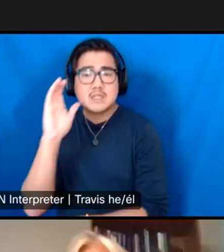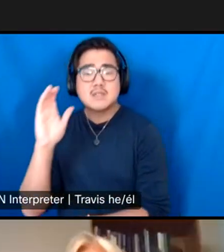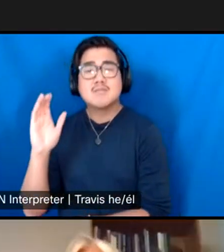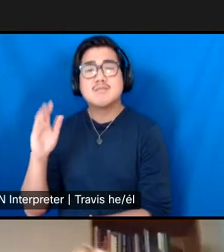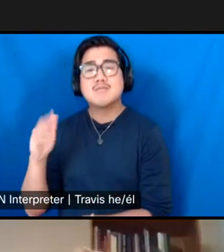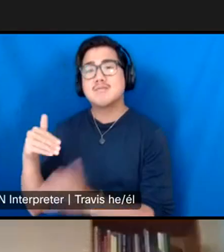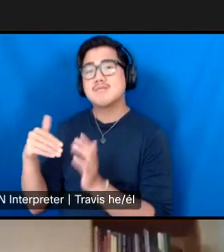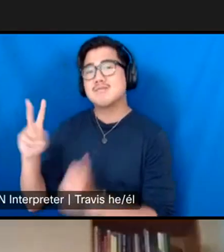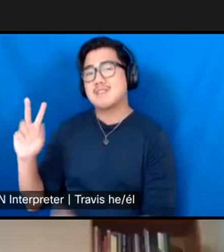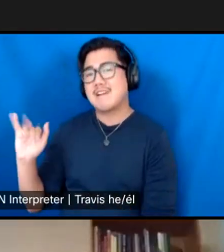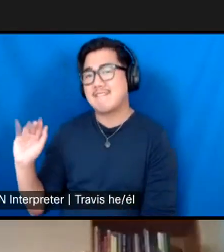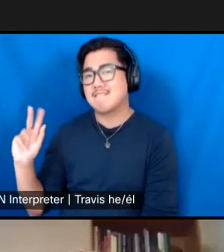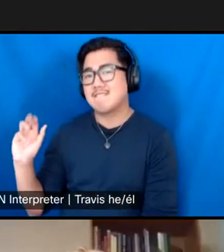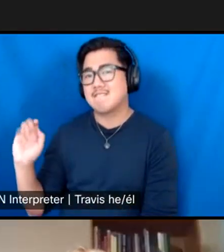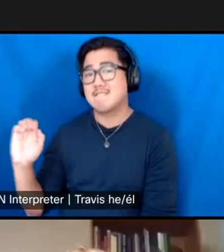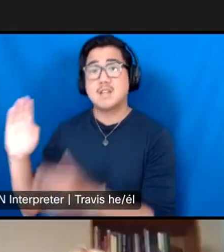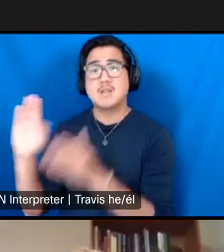Absolutely. I appreciate